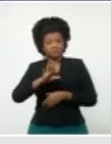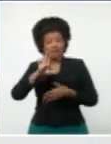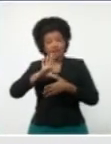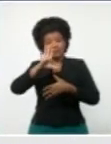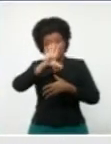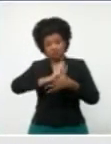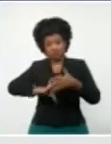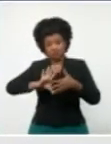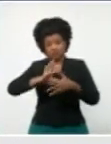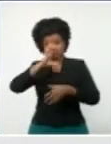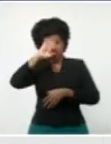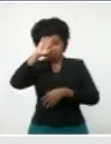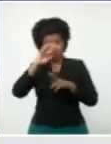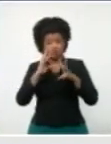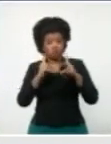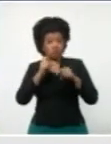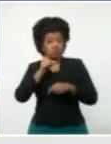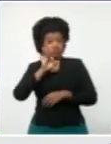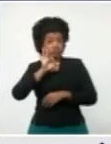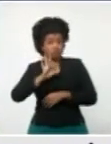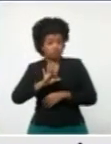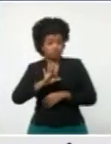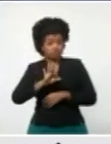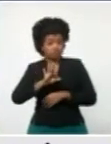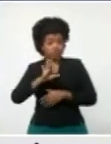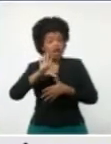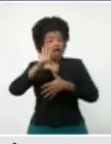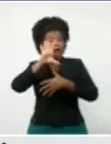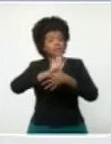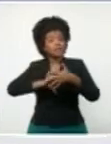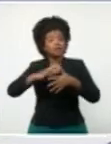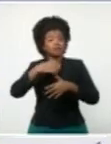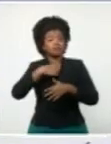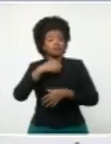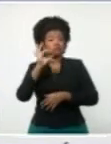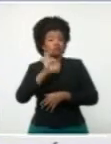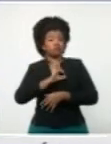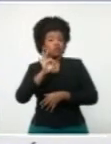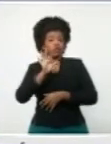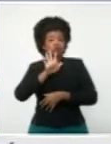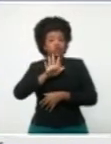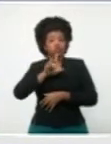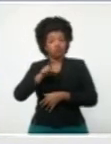United States remains with the highest number of confirmed cases in the world,